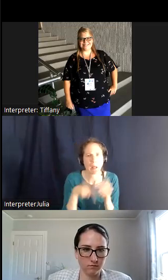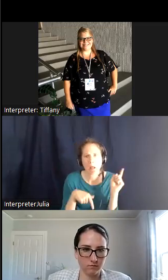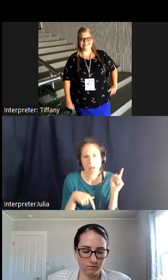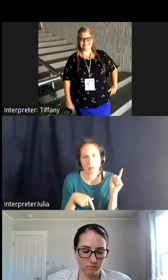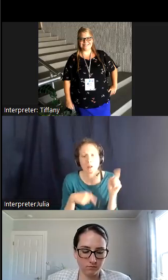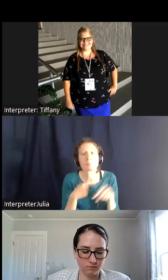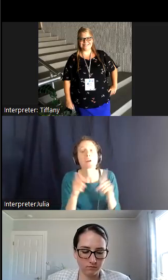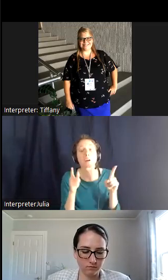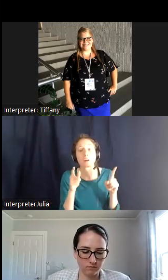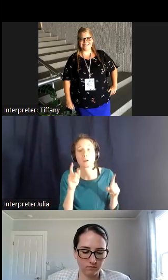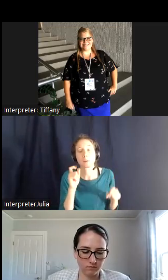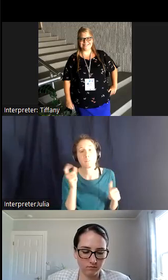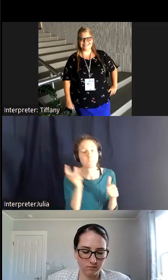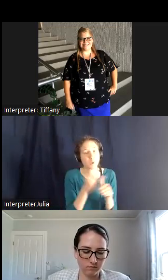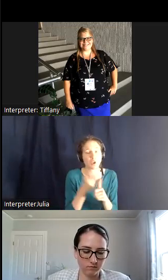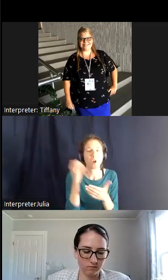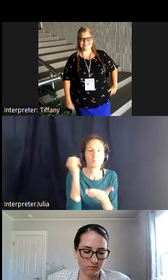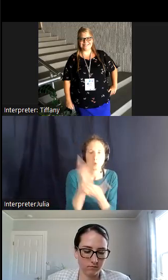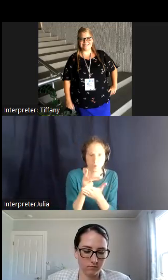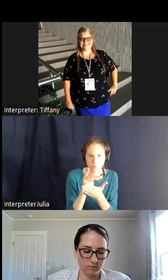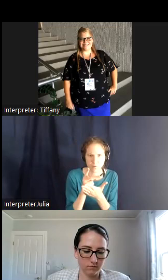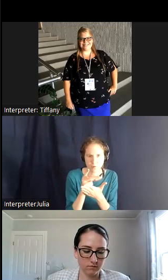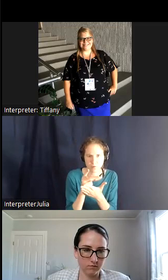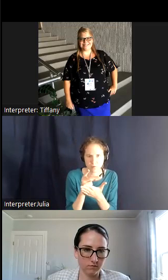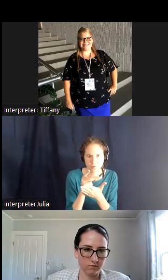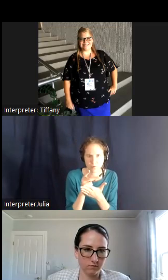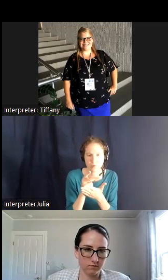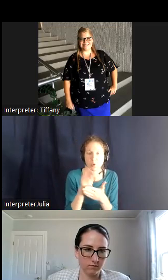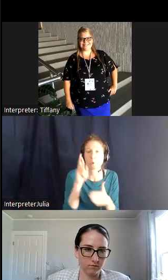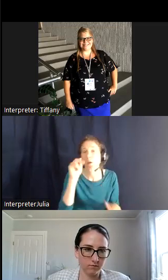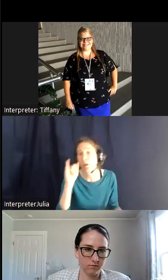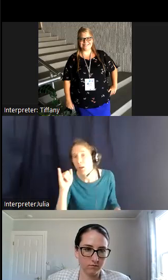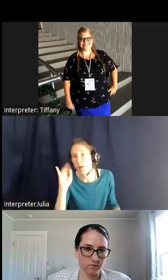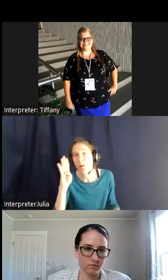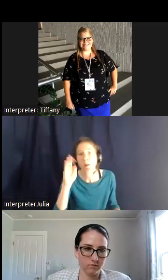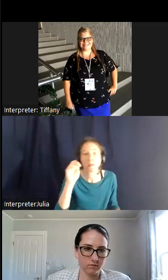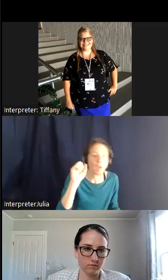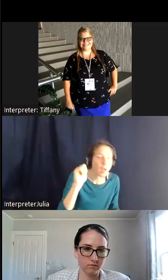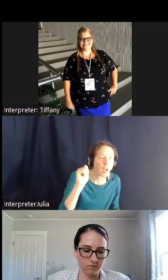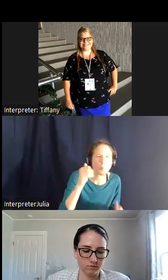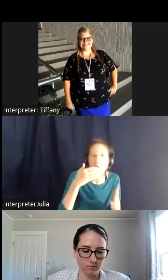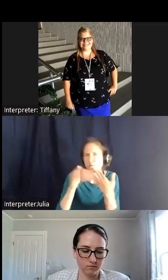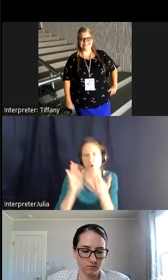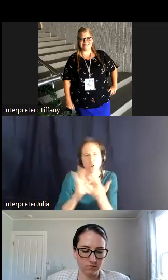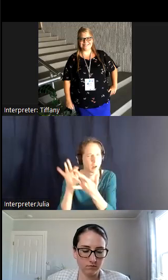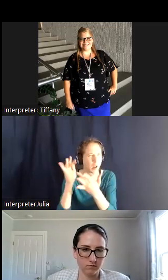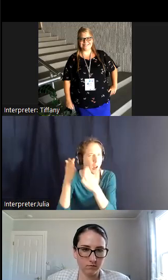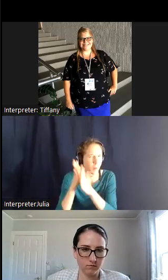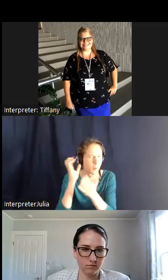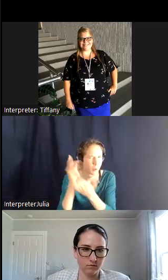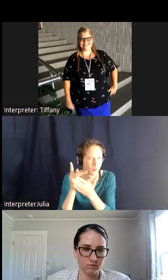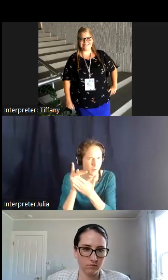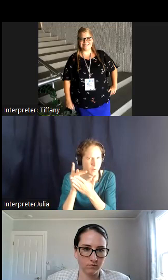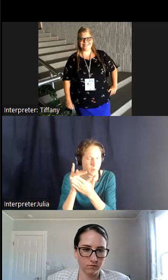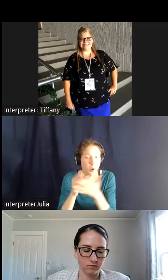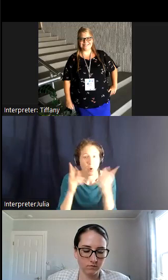but you need to first get authorization from the RAE or the BASO or whomever for it. I'm